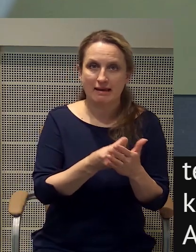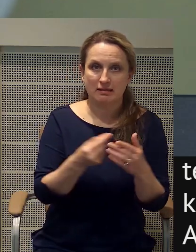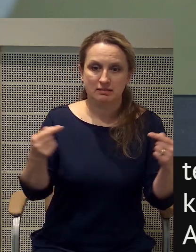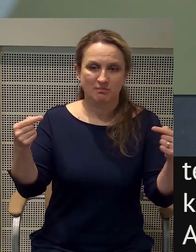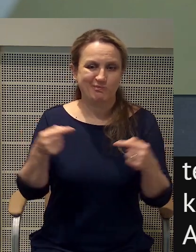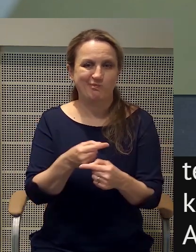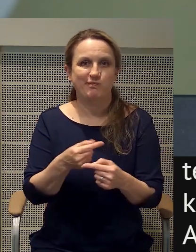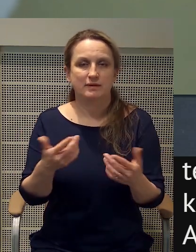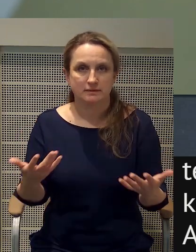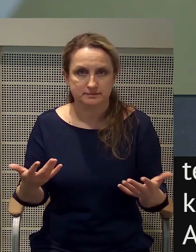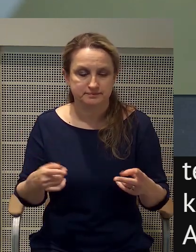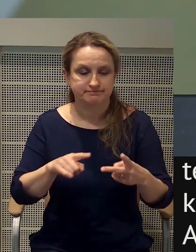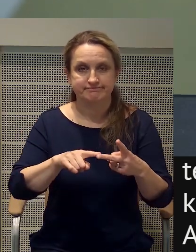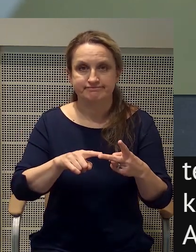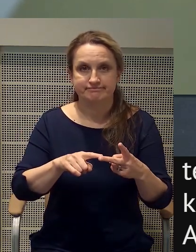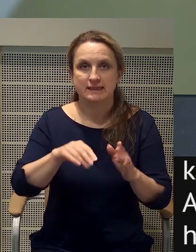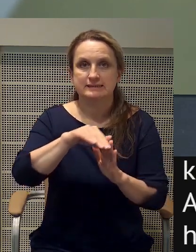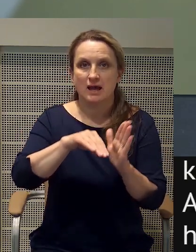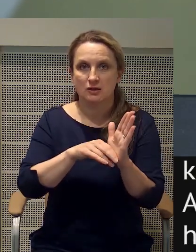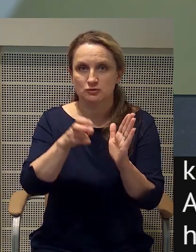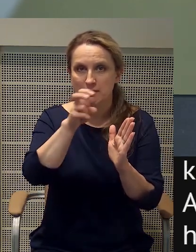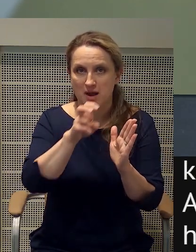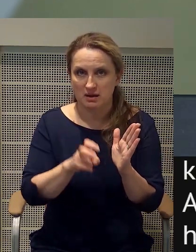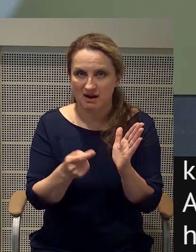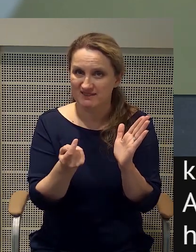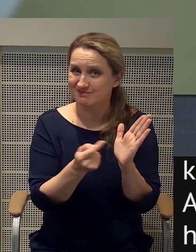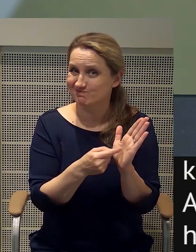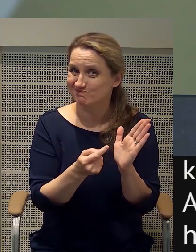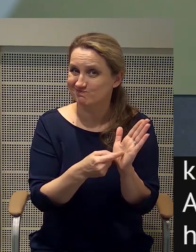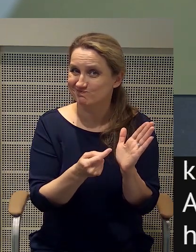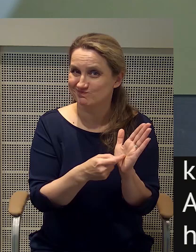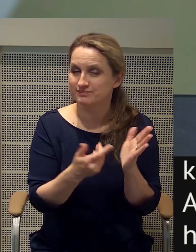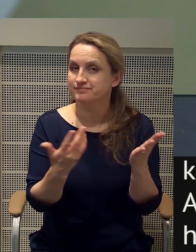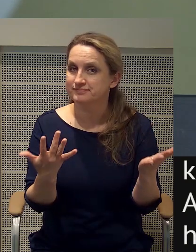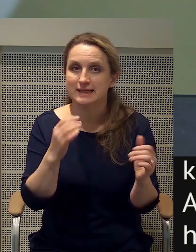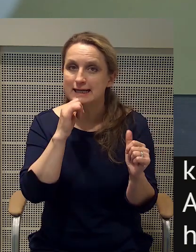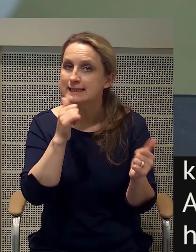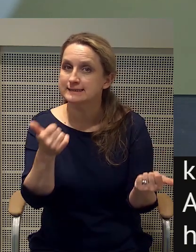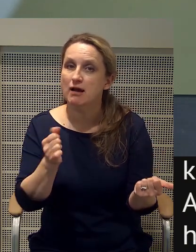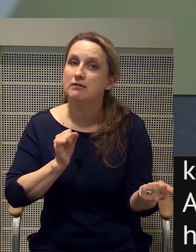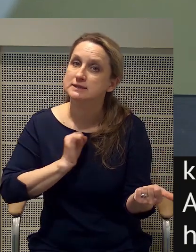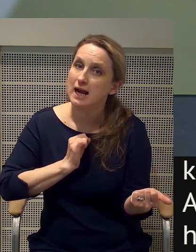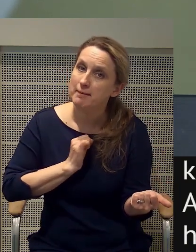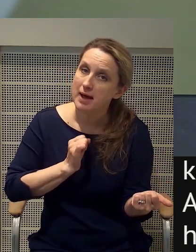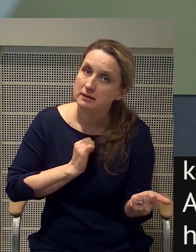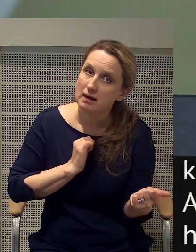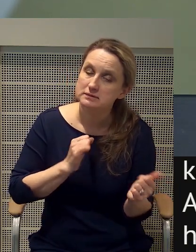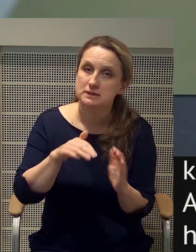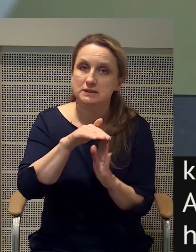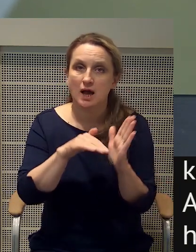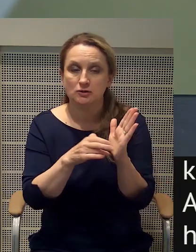that there's no good cost efficiency correlation. And then there's also